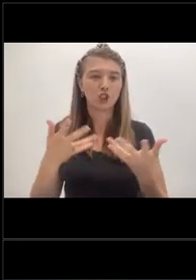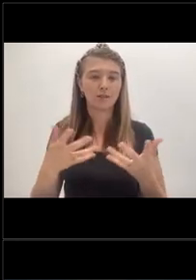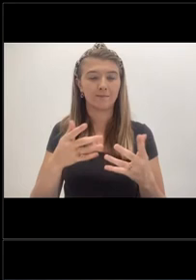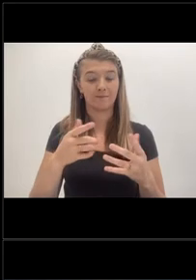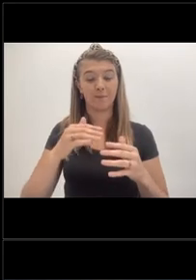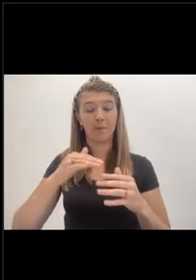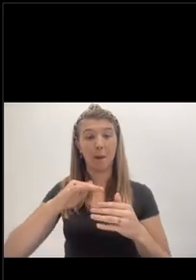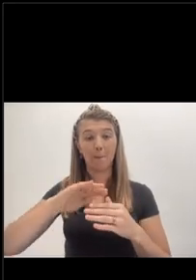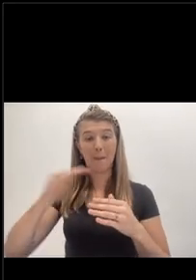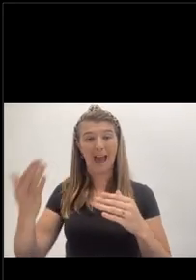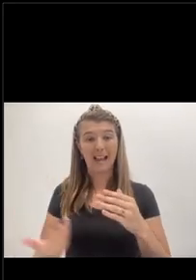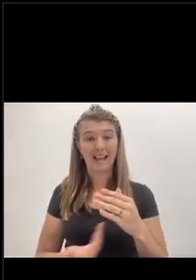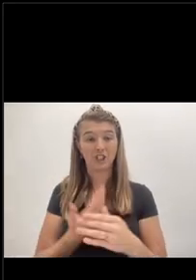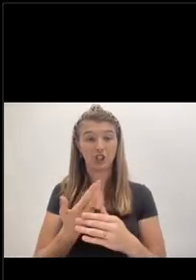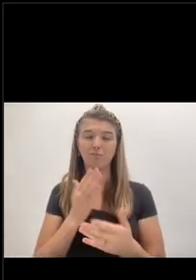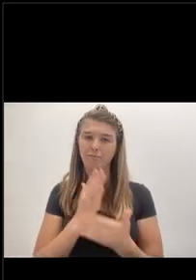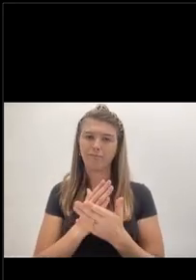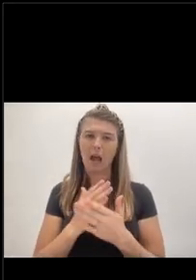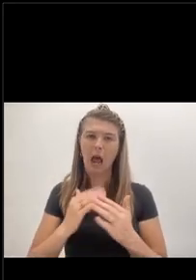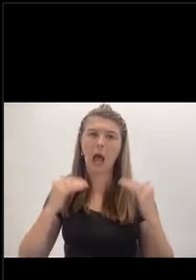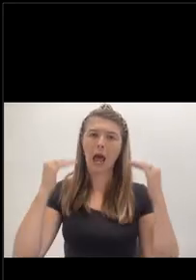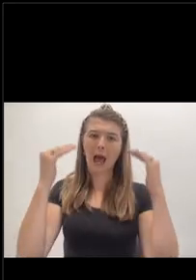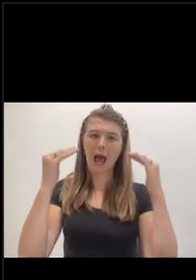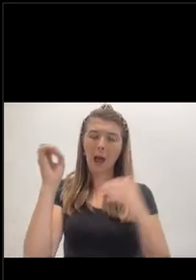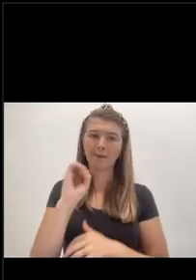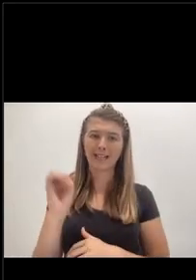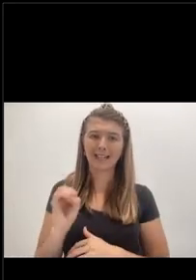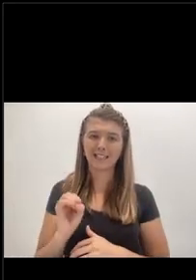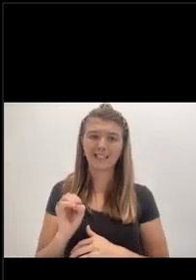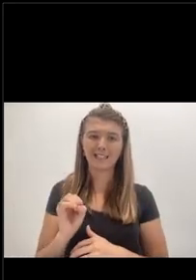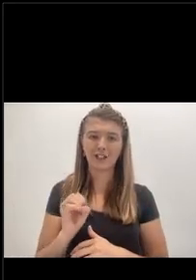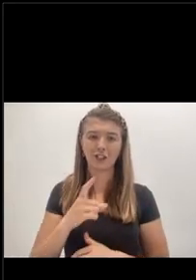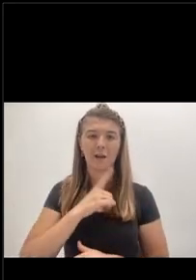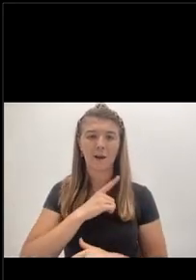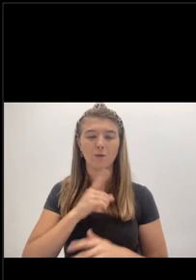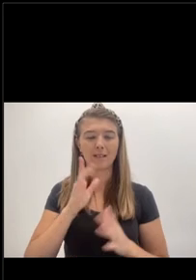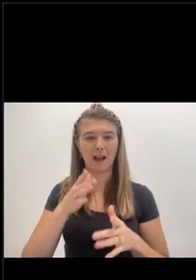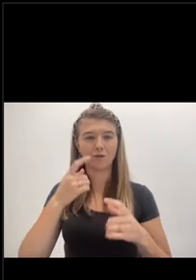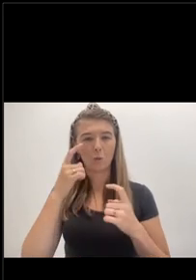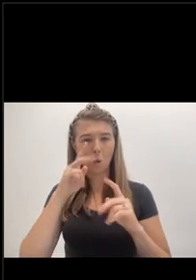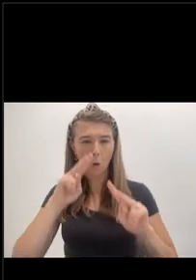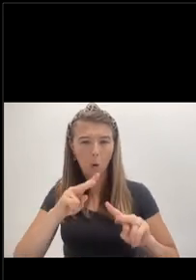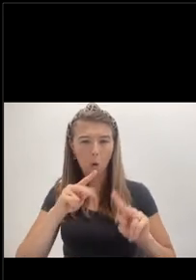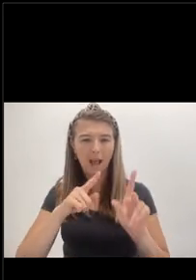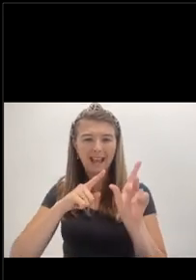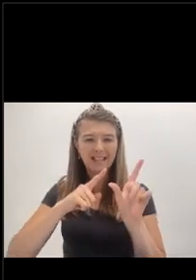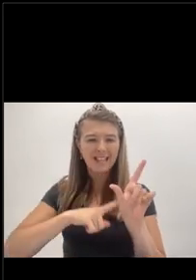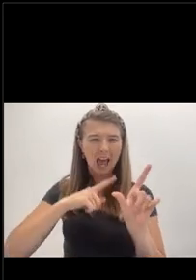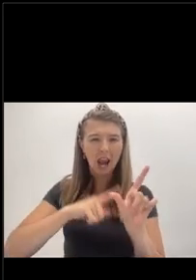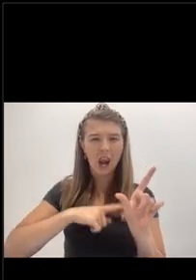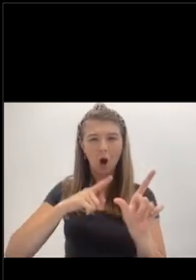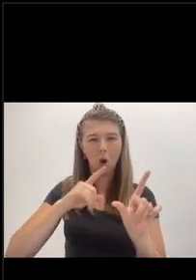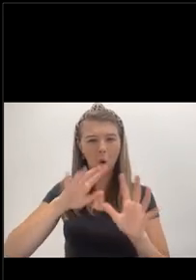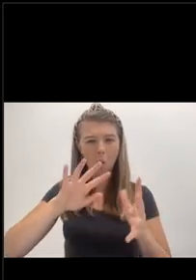makes up a very high percentage. You have to look at the yellowish color and the gray.